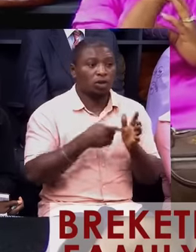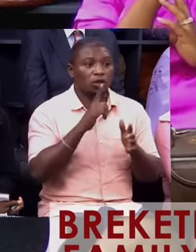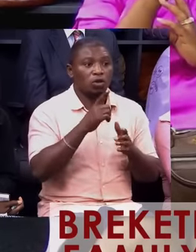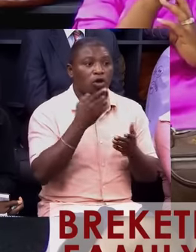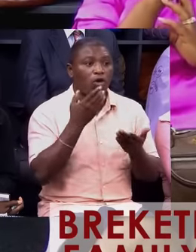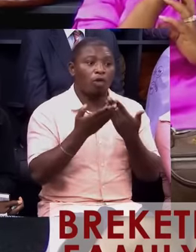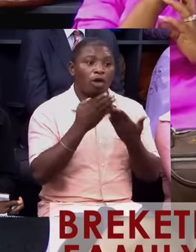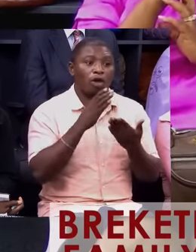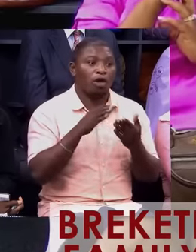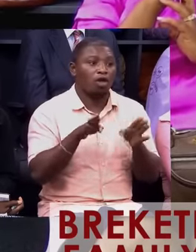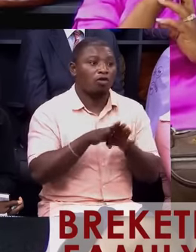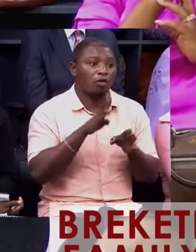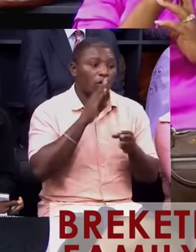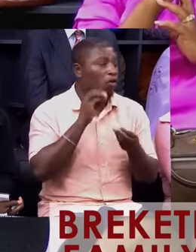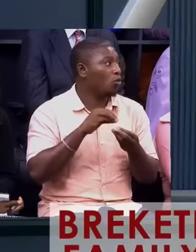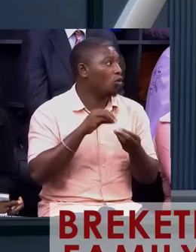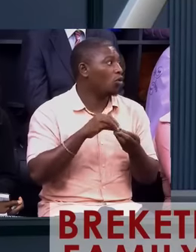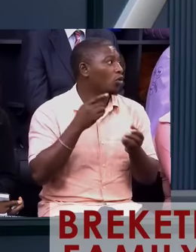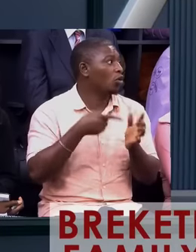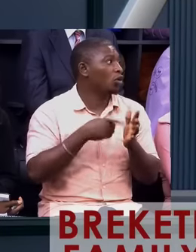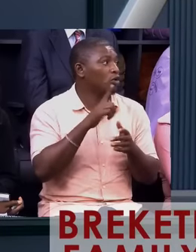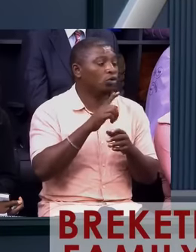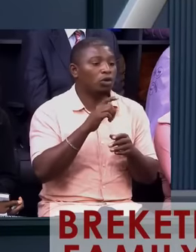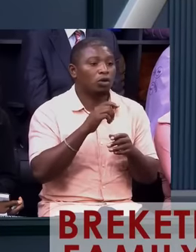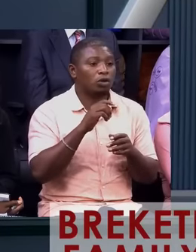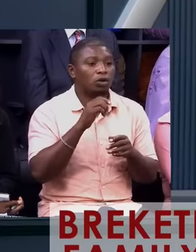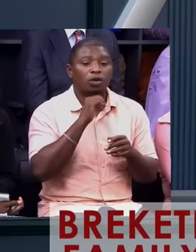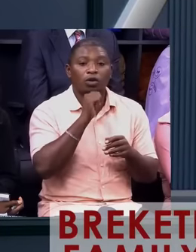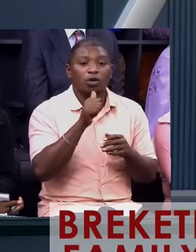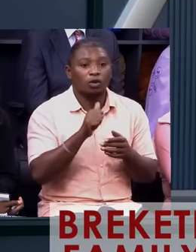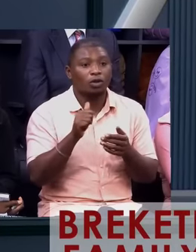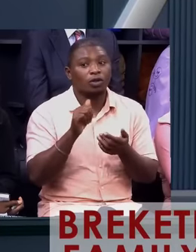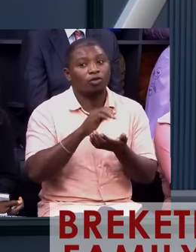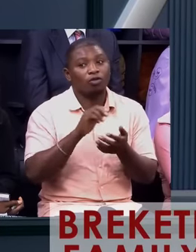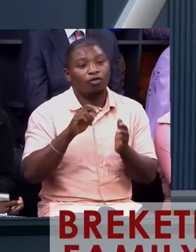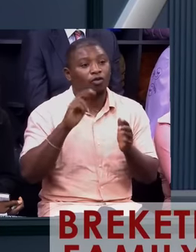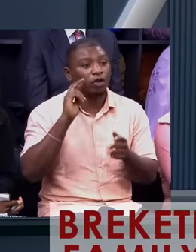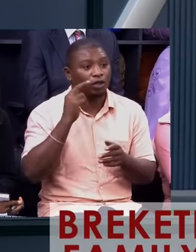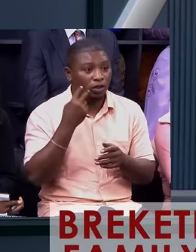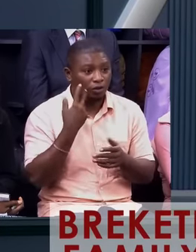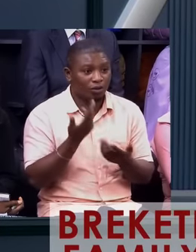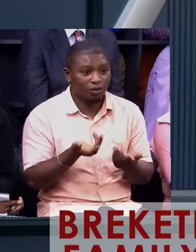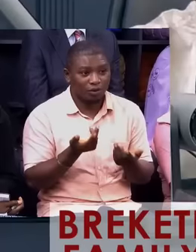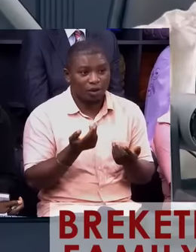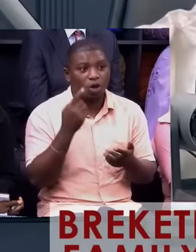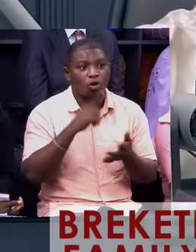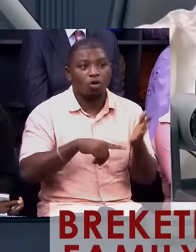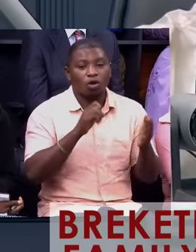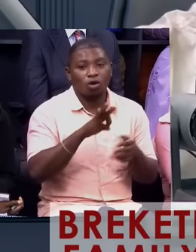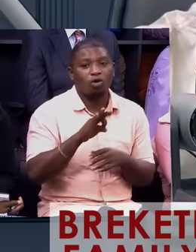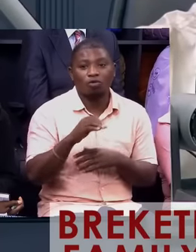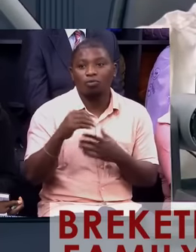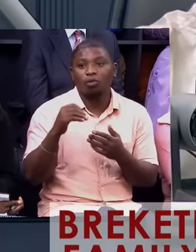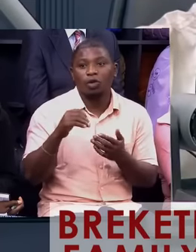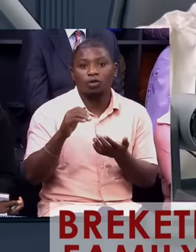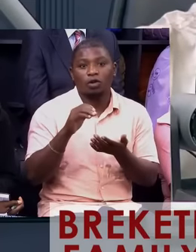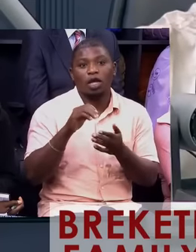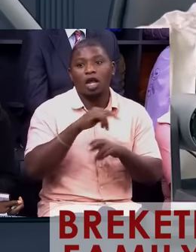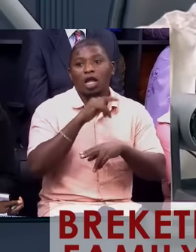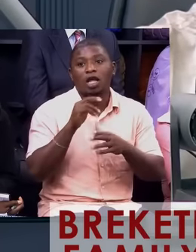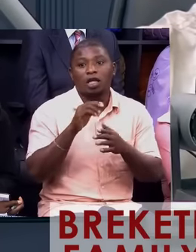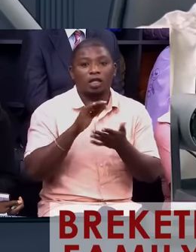even be more Superior this one be vegetable now drugs we talk about what of what what of